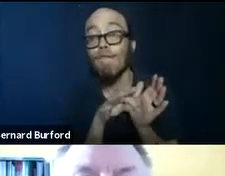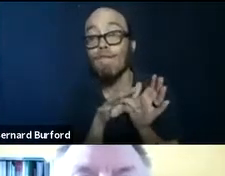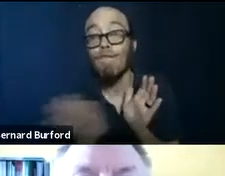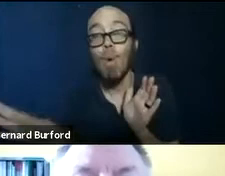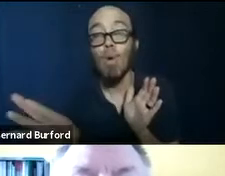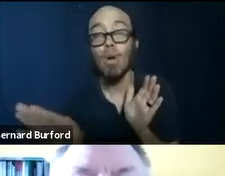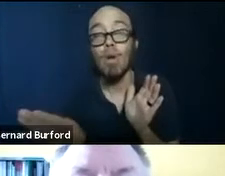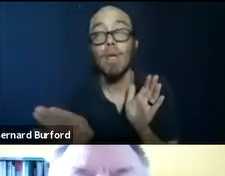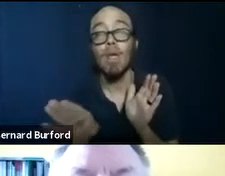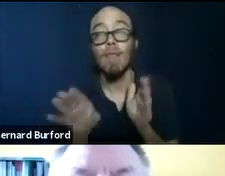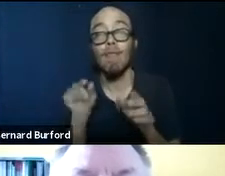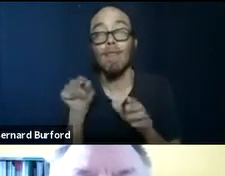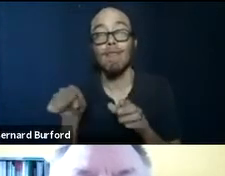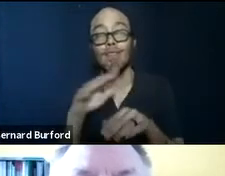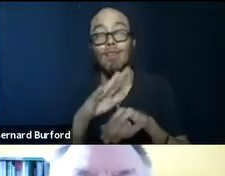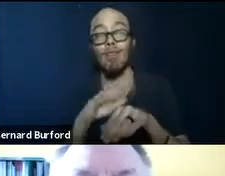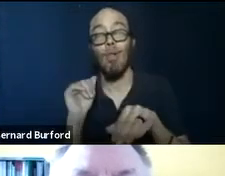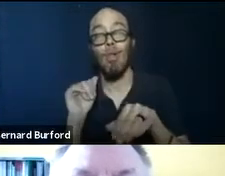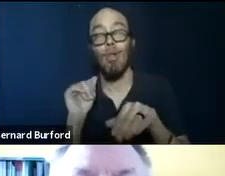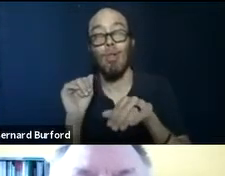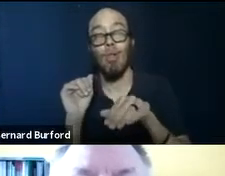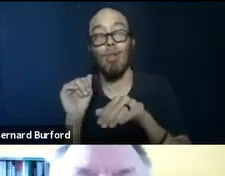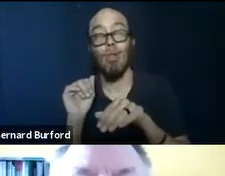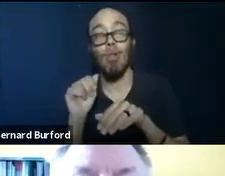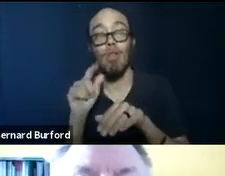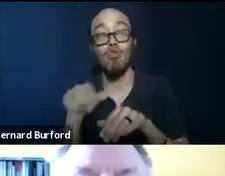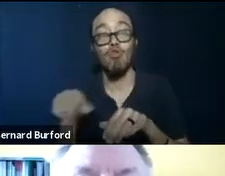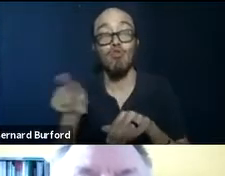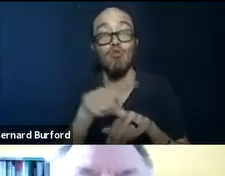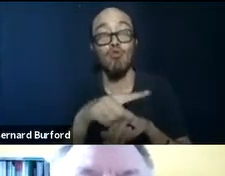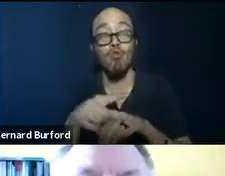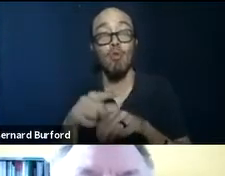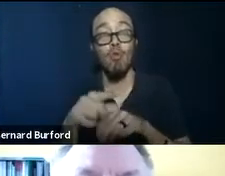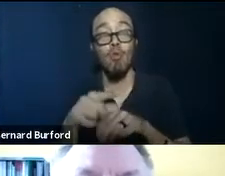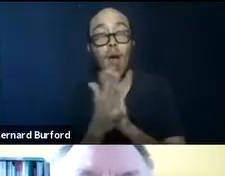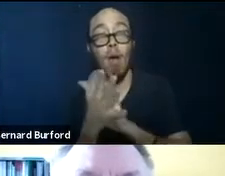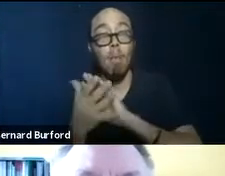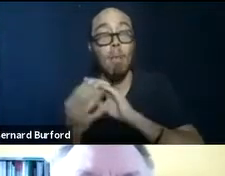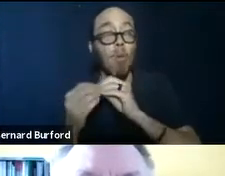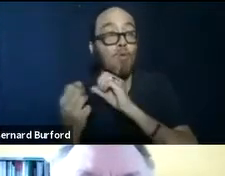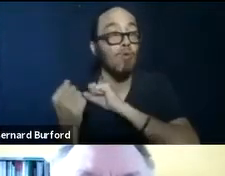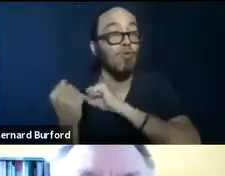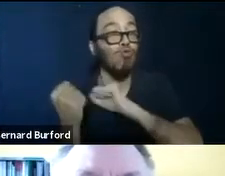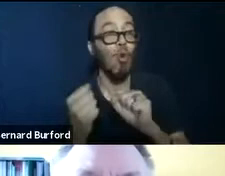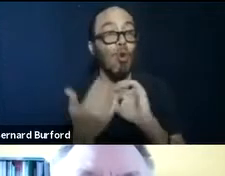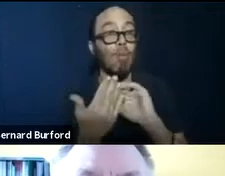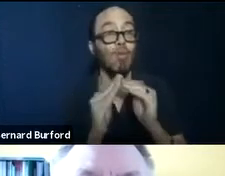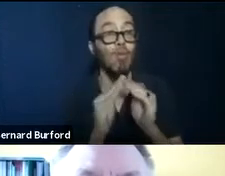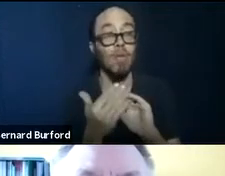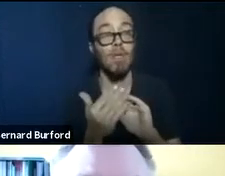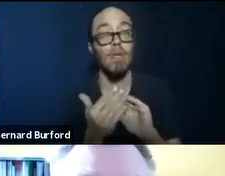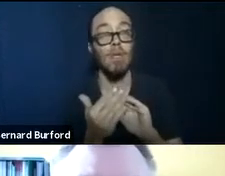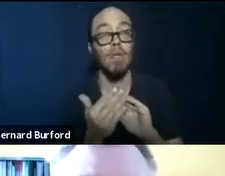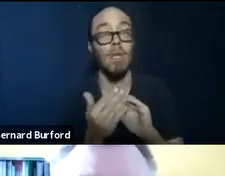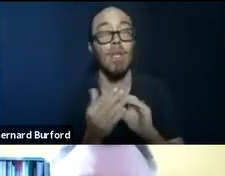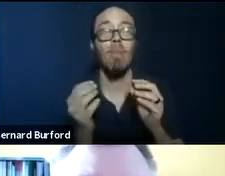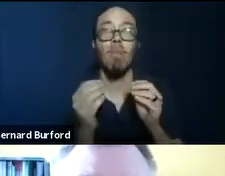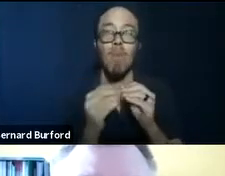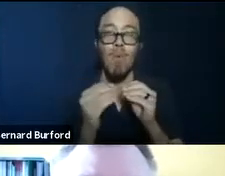sharing this call. You are strengthening the whole community, which is more important than